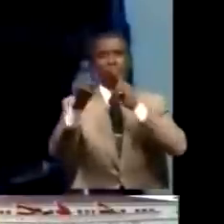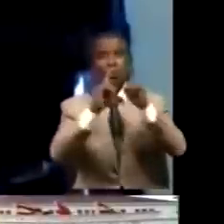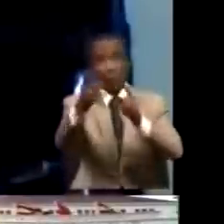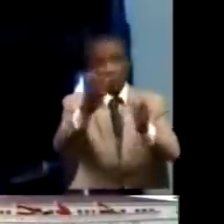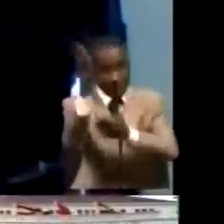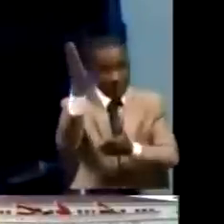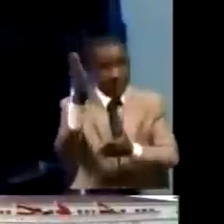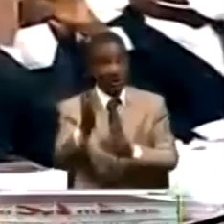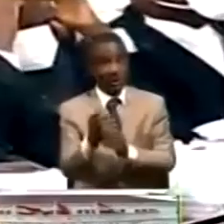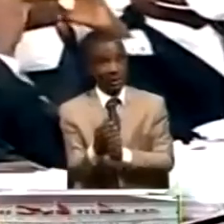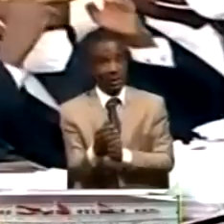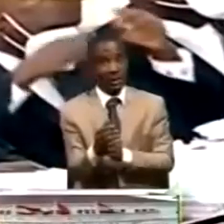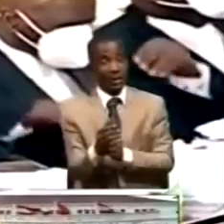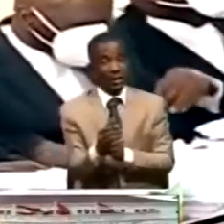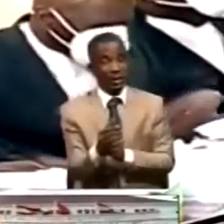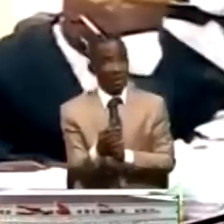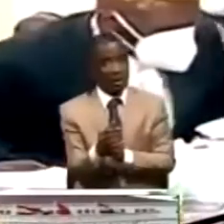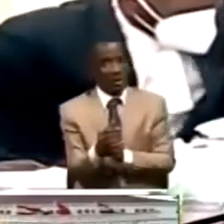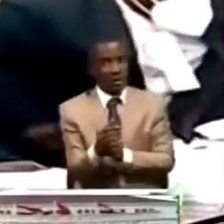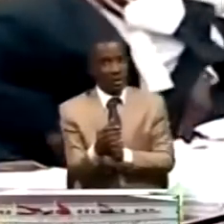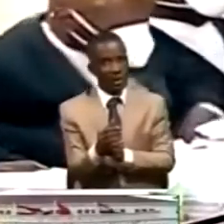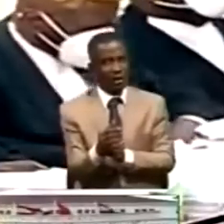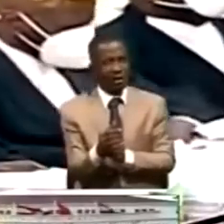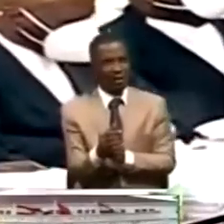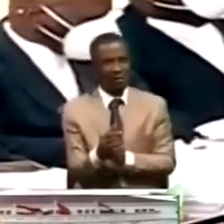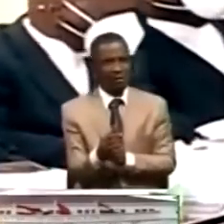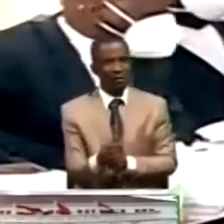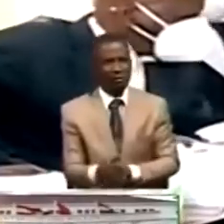Have you found Savannah in amongst your documents?